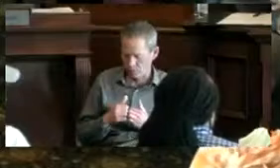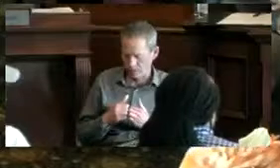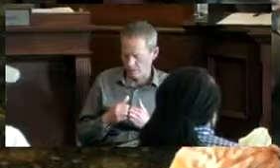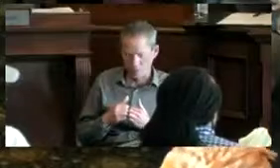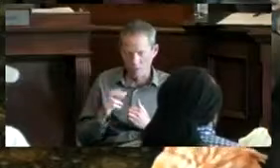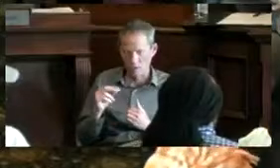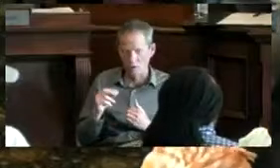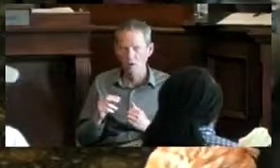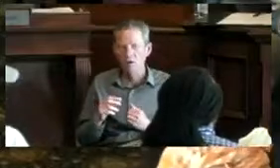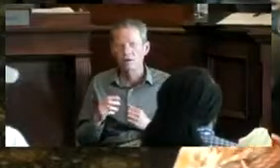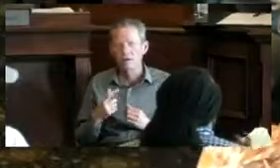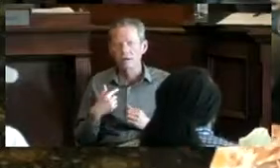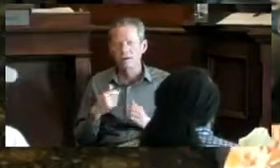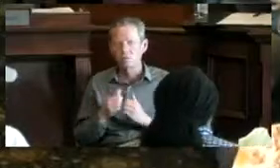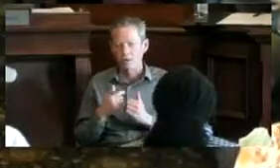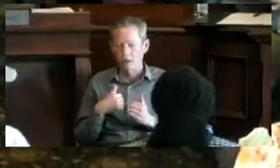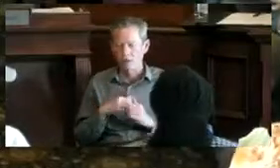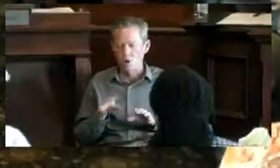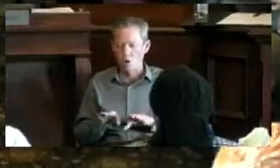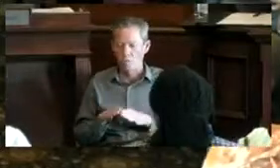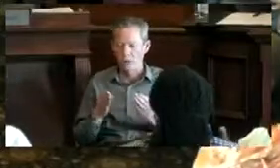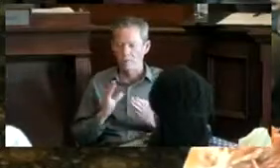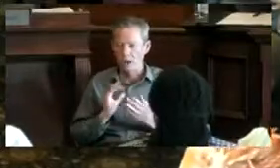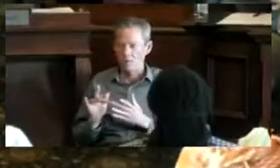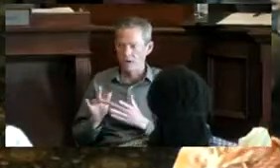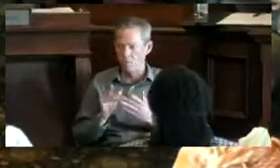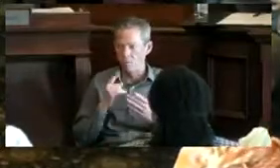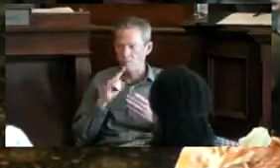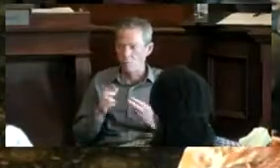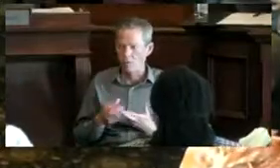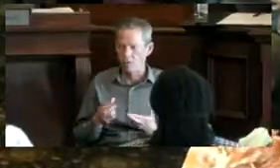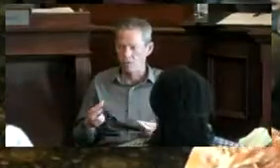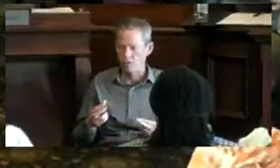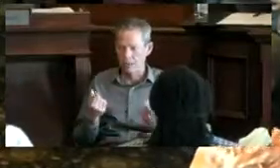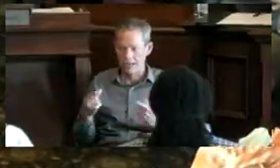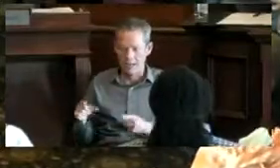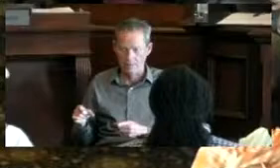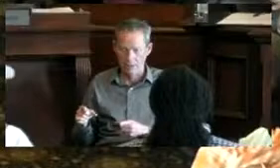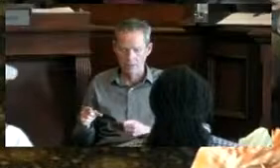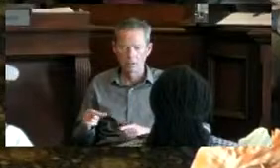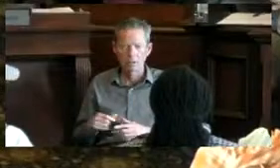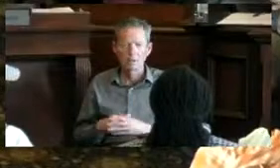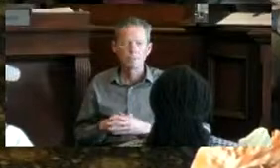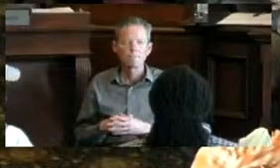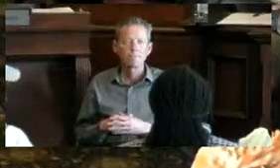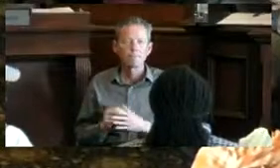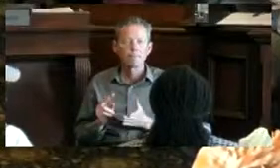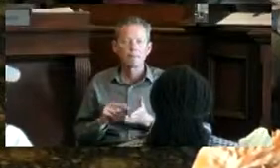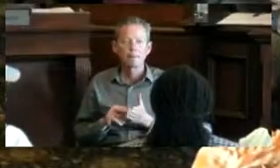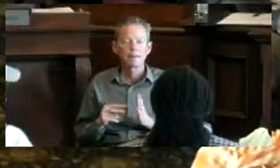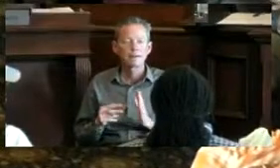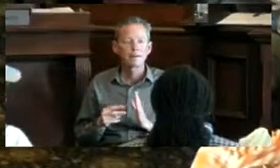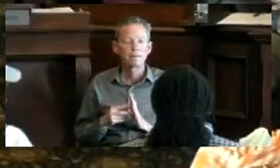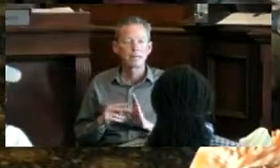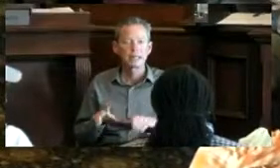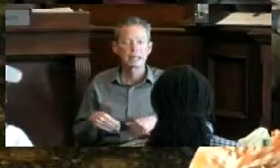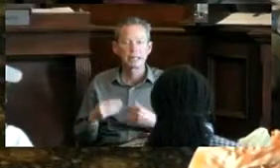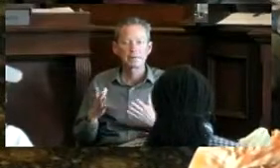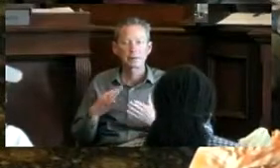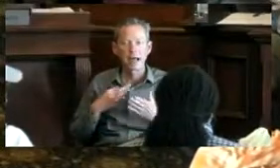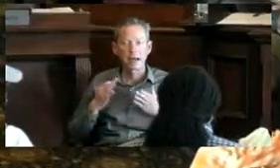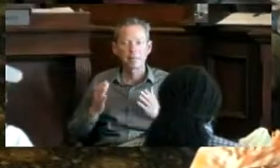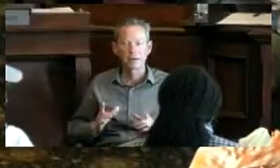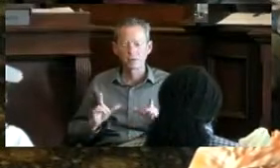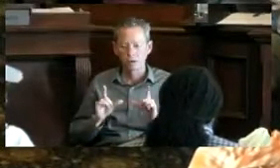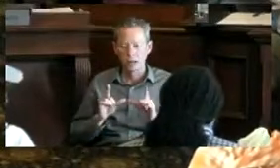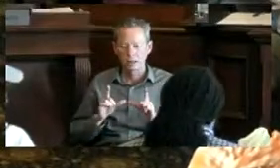resources. It comes with us opening up our network to resources. So giving the applicant or